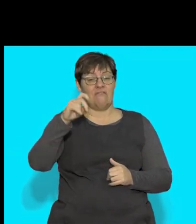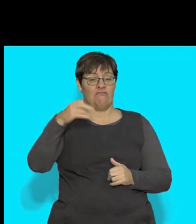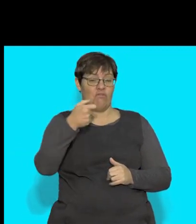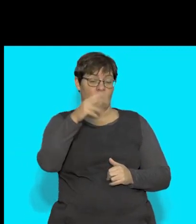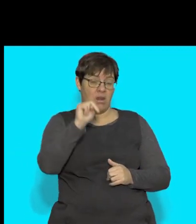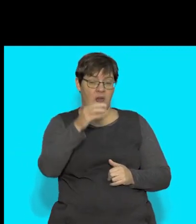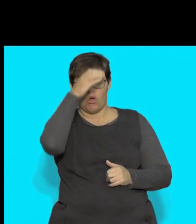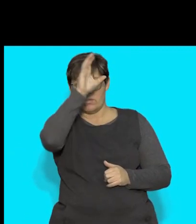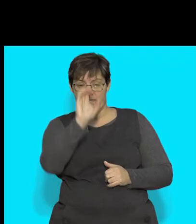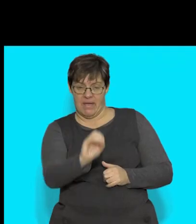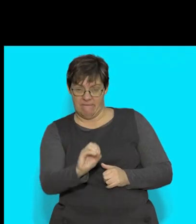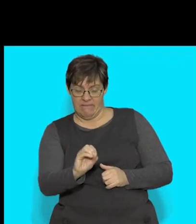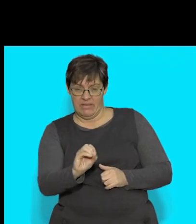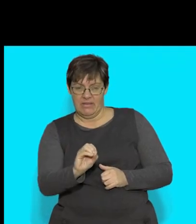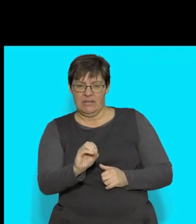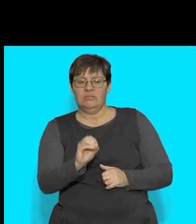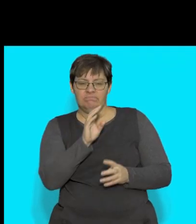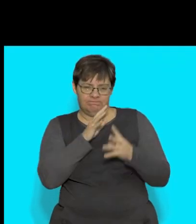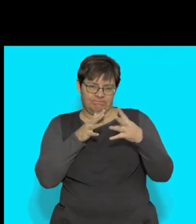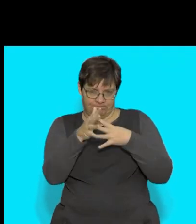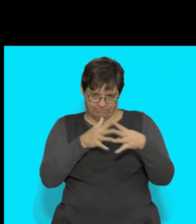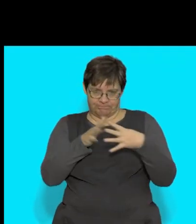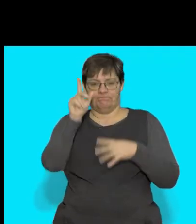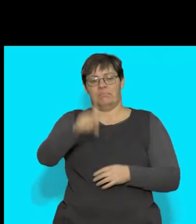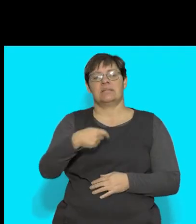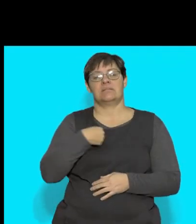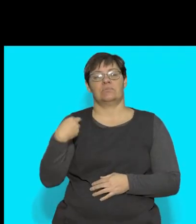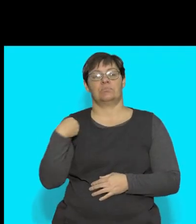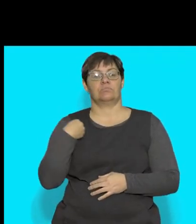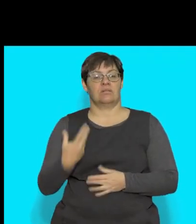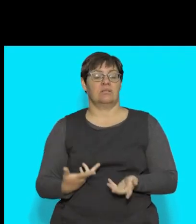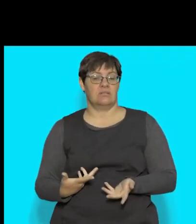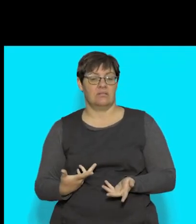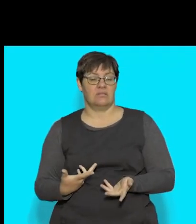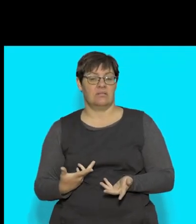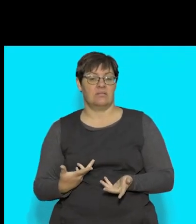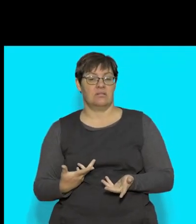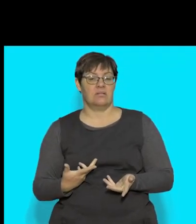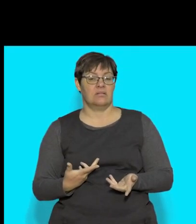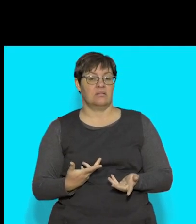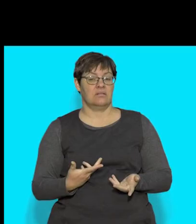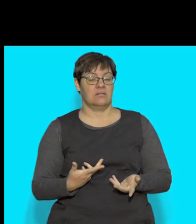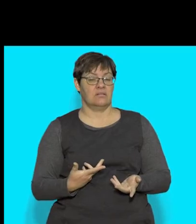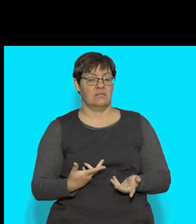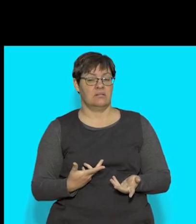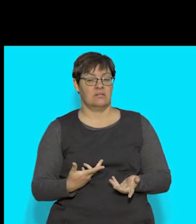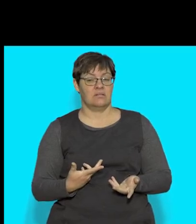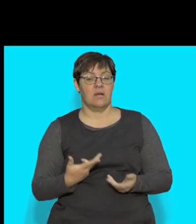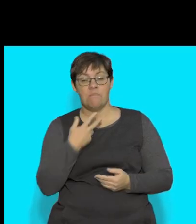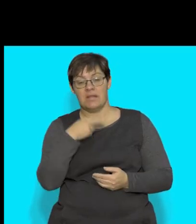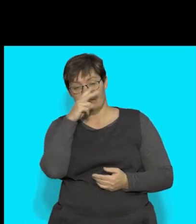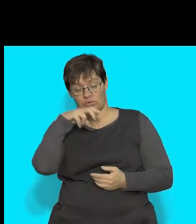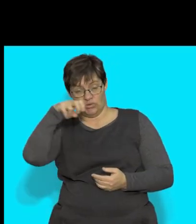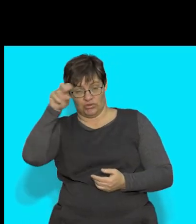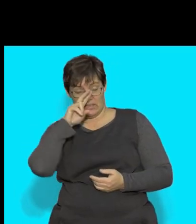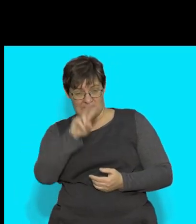whole concept that it must filter. So by the time that it gets to, now let's have a look on my